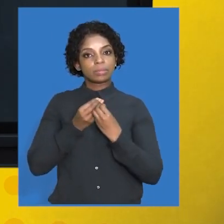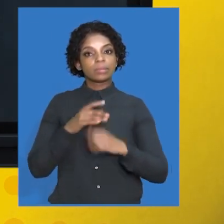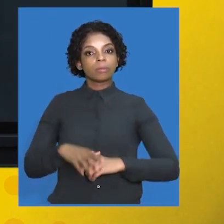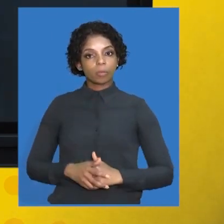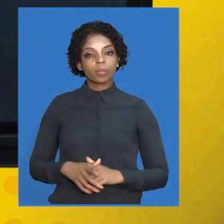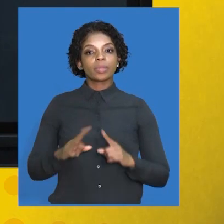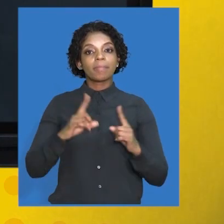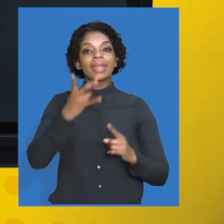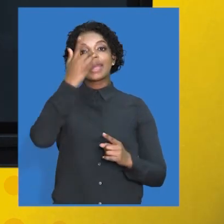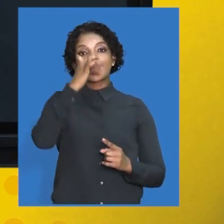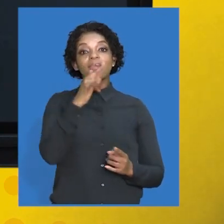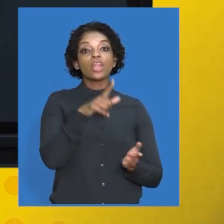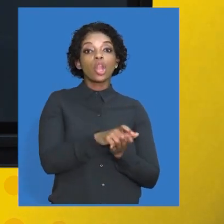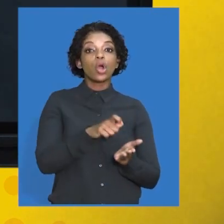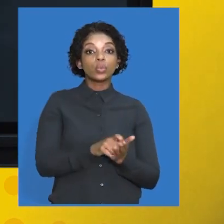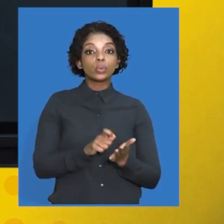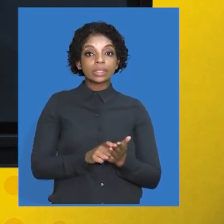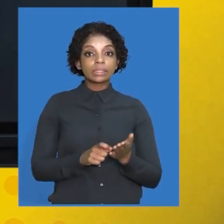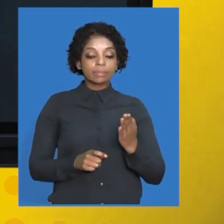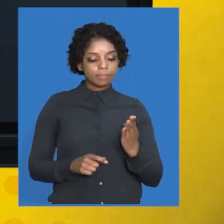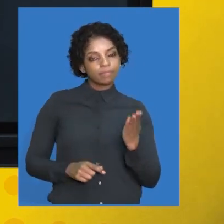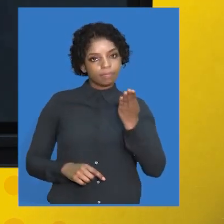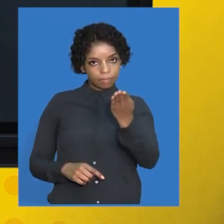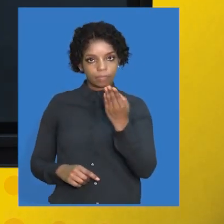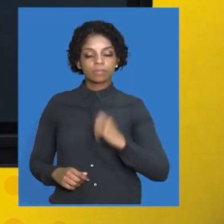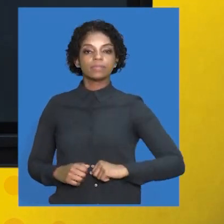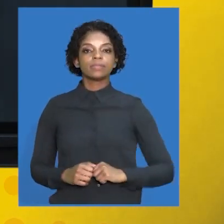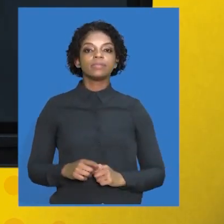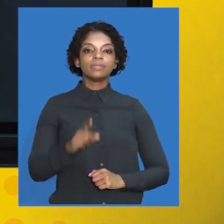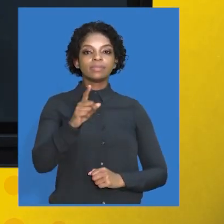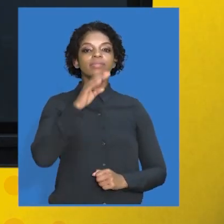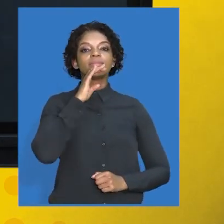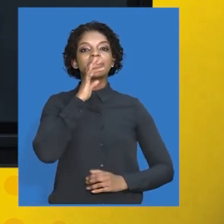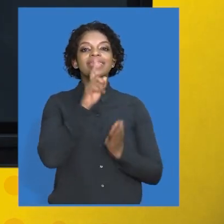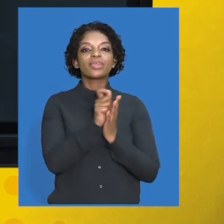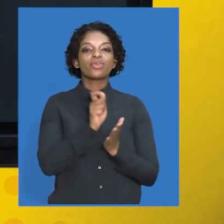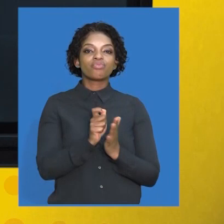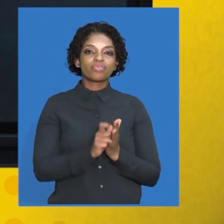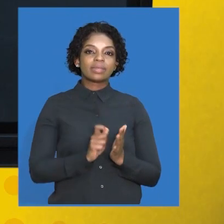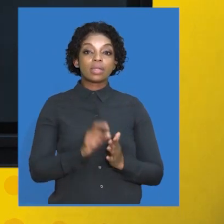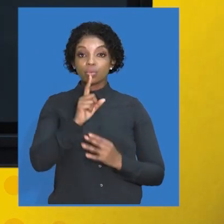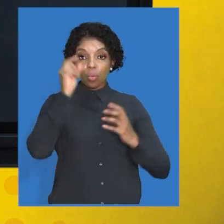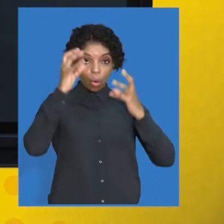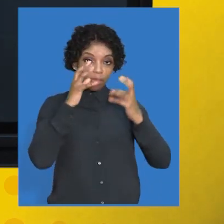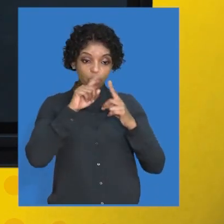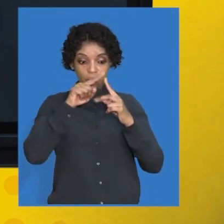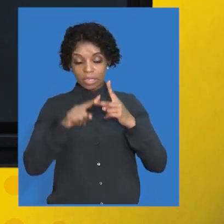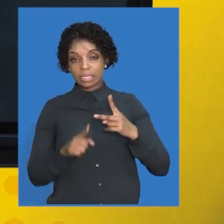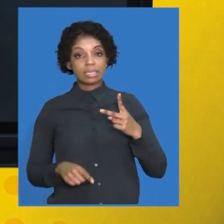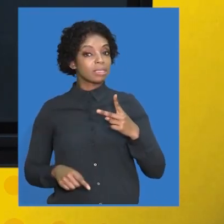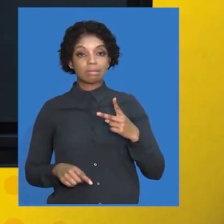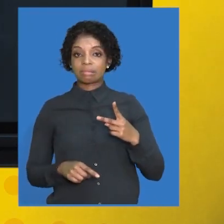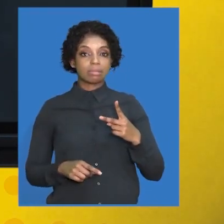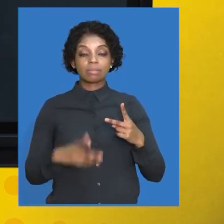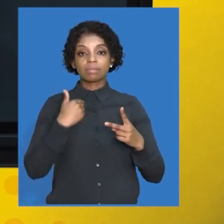notes on what I'm teaching today, there would be a written report. So don't confuse the two there. I know a lot of